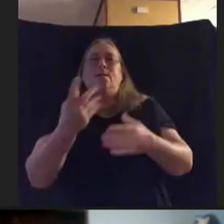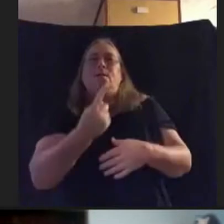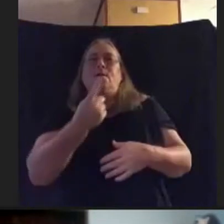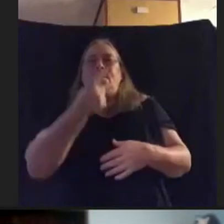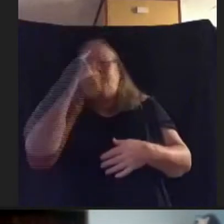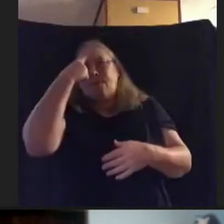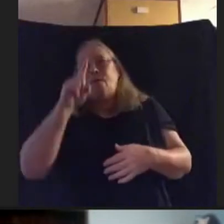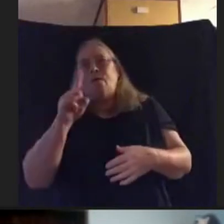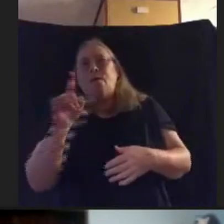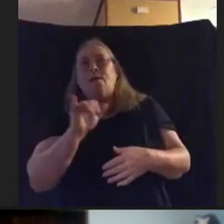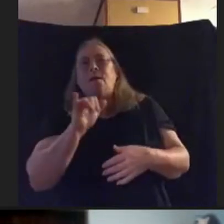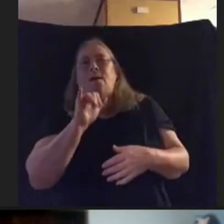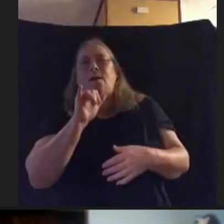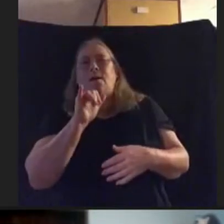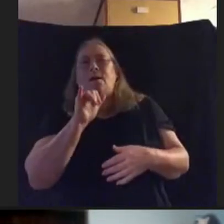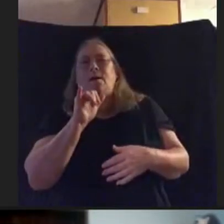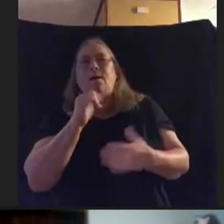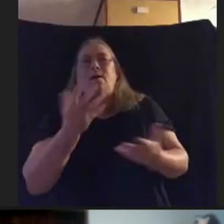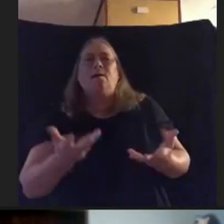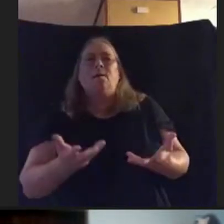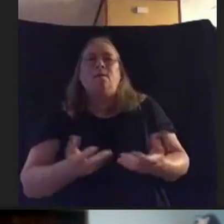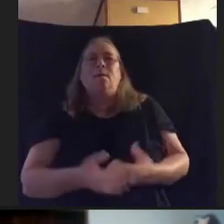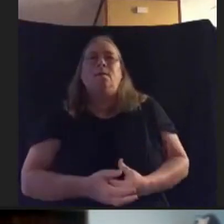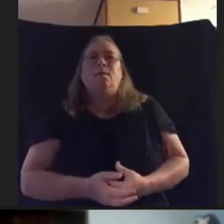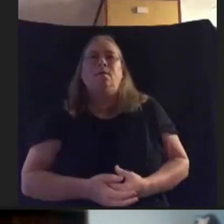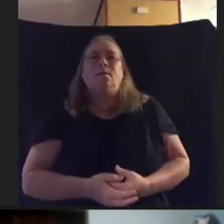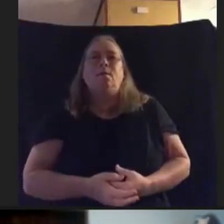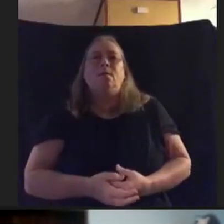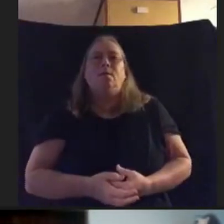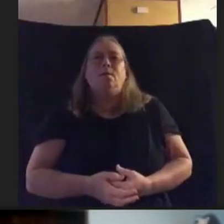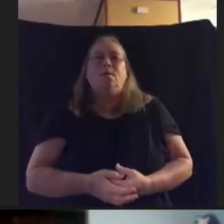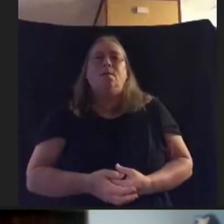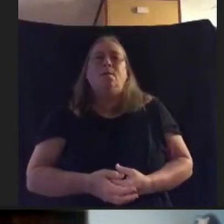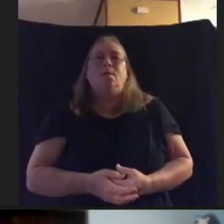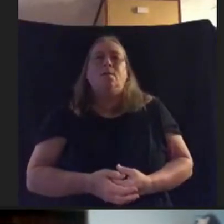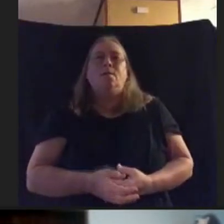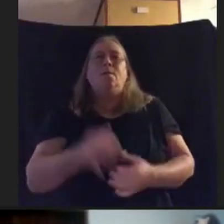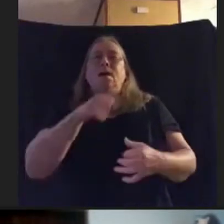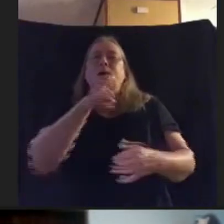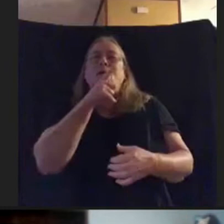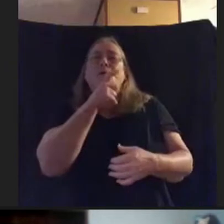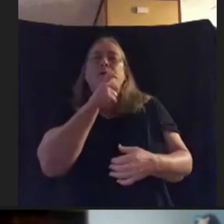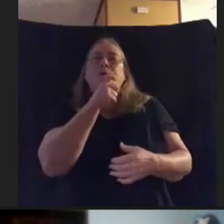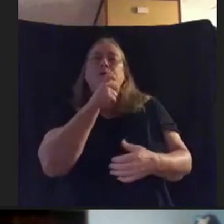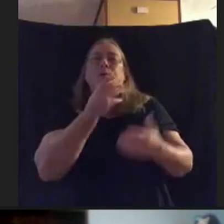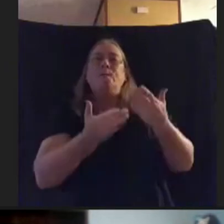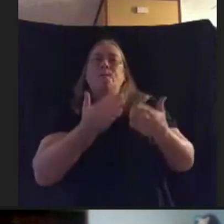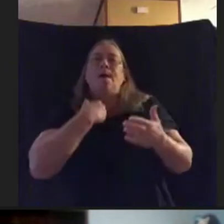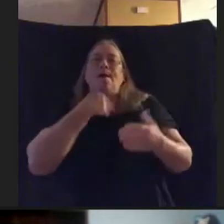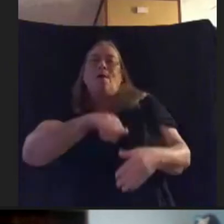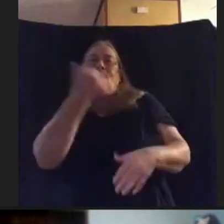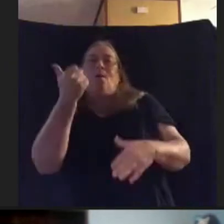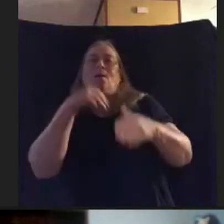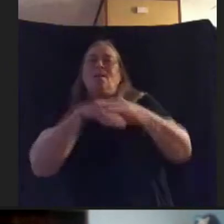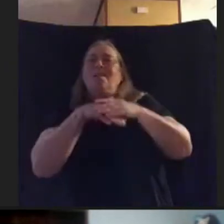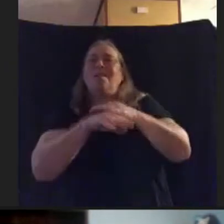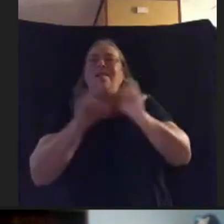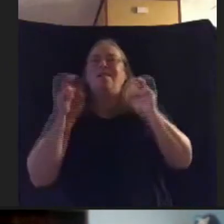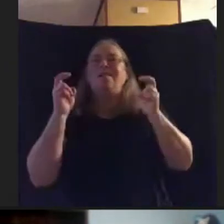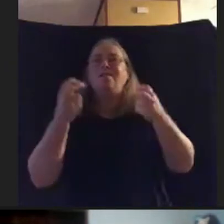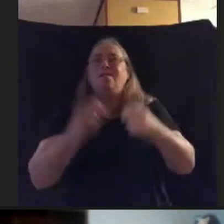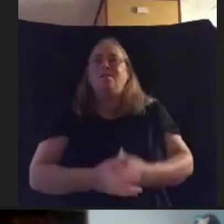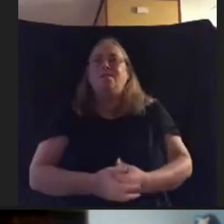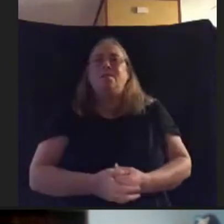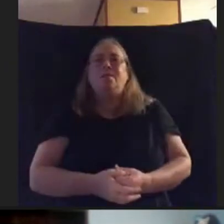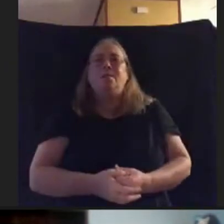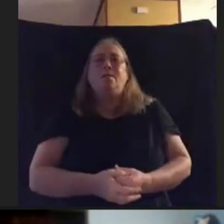are primarily of color, but maybe people who maybe have other access issues that maybe won't be able